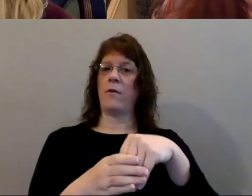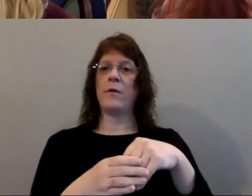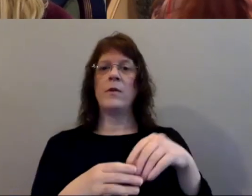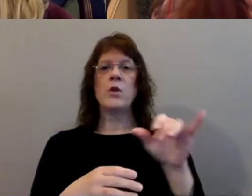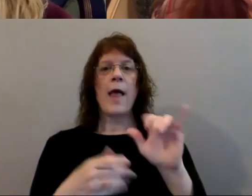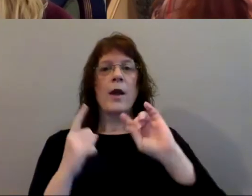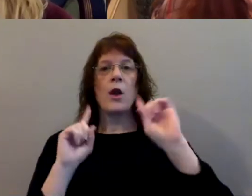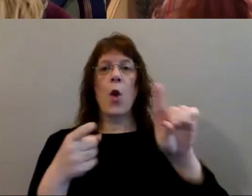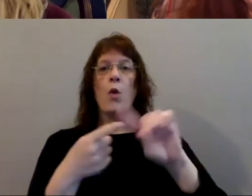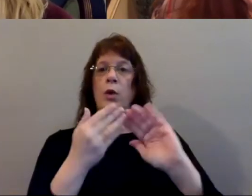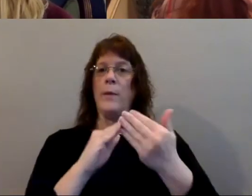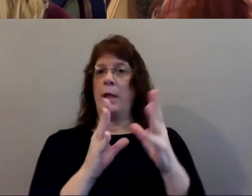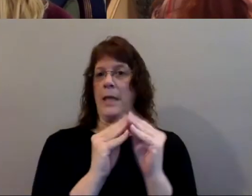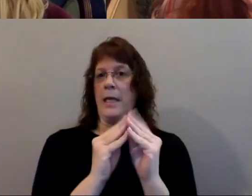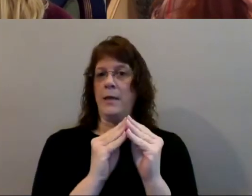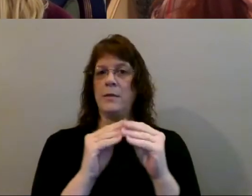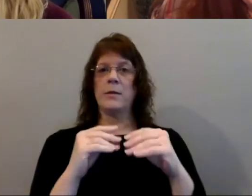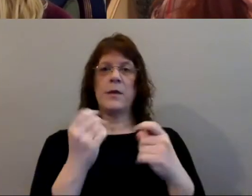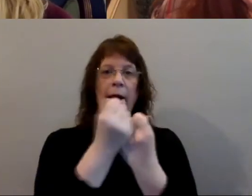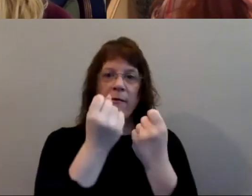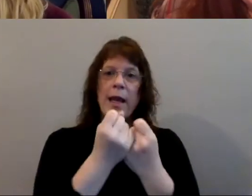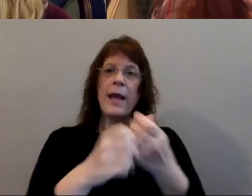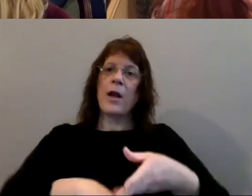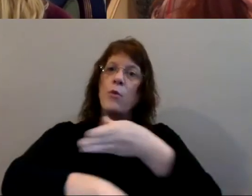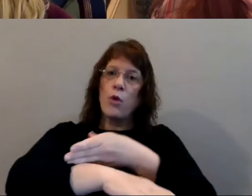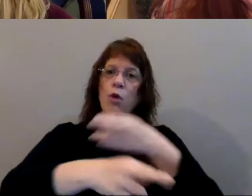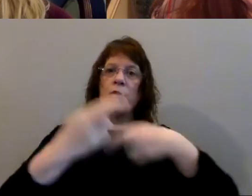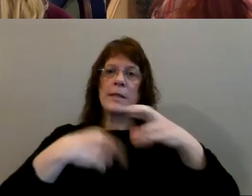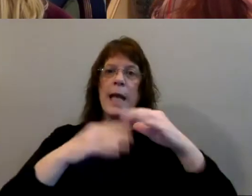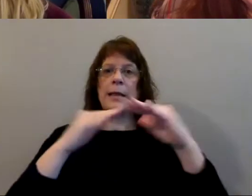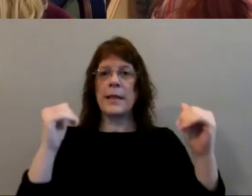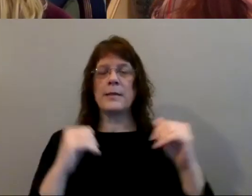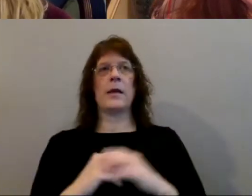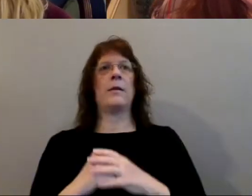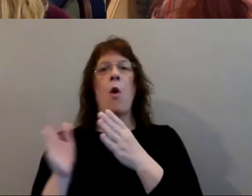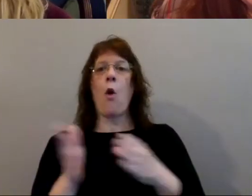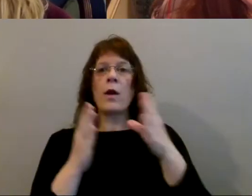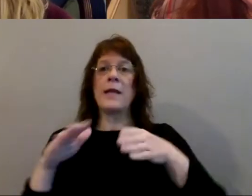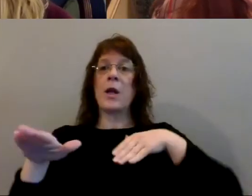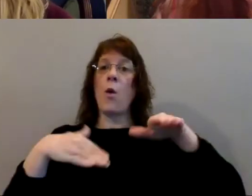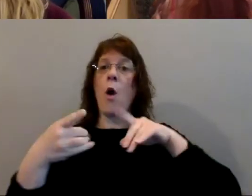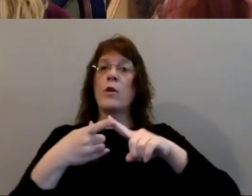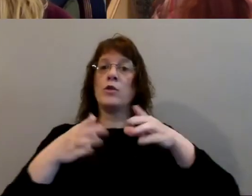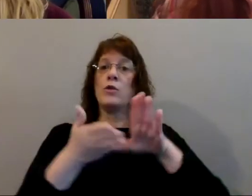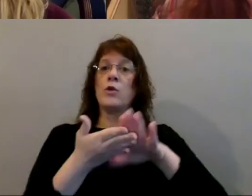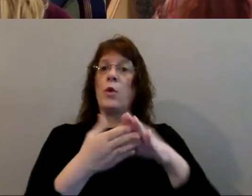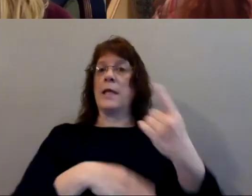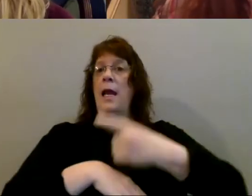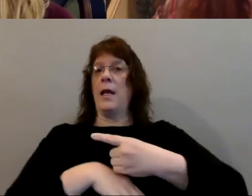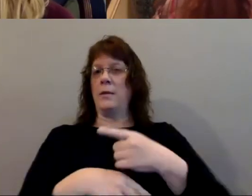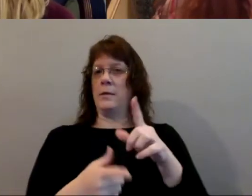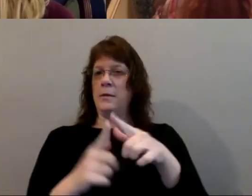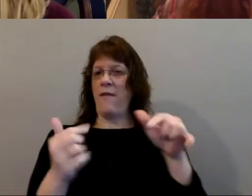to community meetings and advocating improvements to the recycling system or organizing walk to school days, stuff like that,